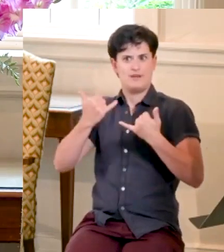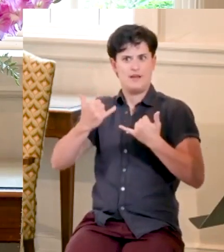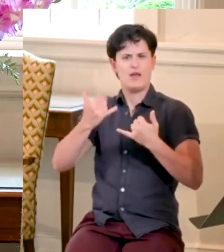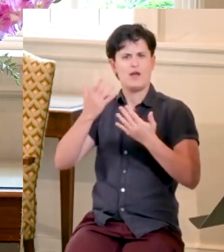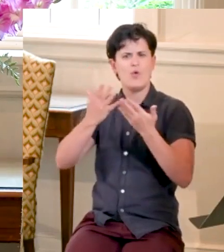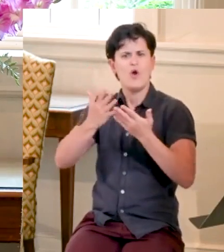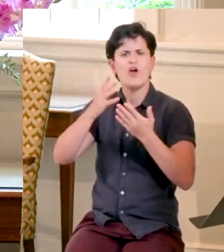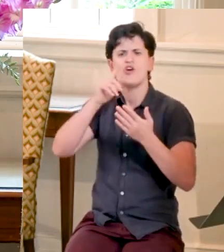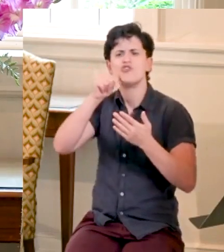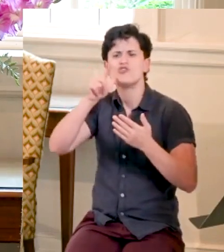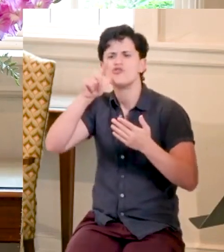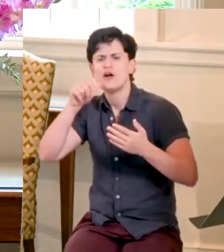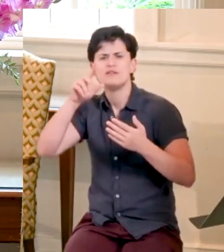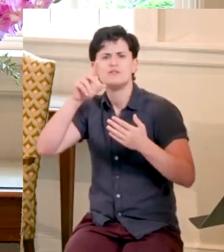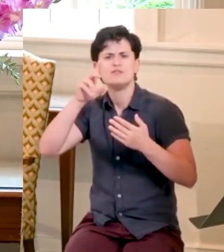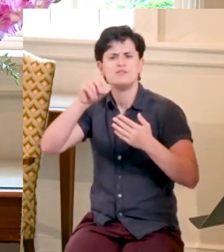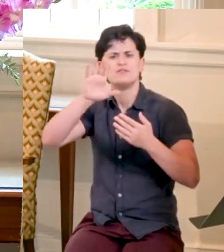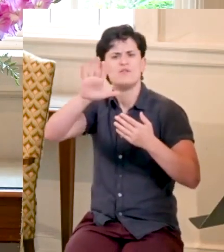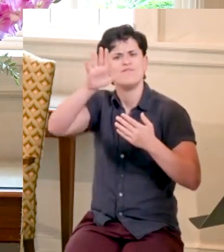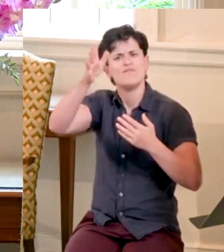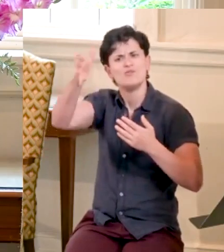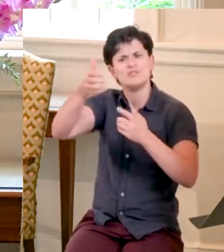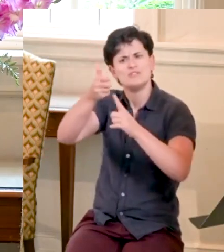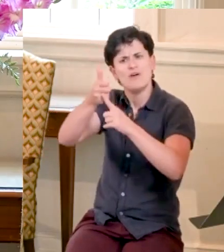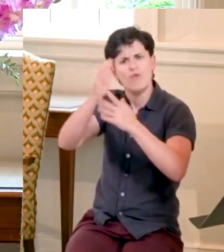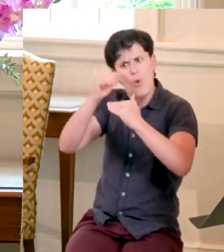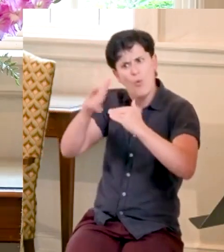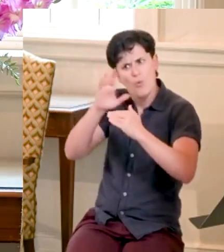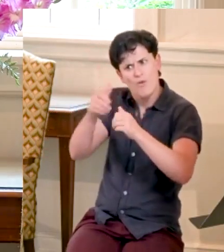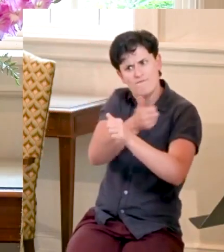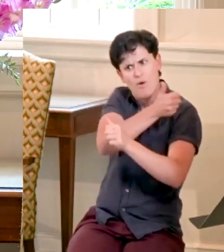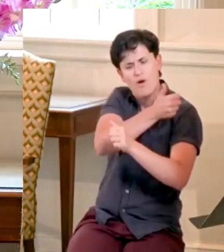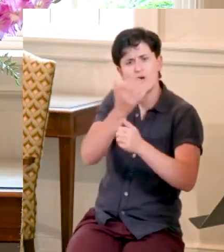avoid? What joys do they hope you'll welcome?